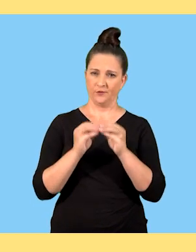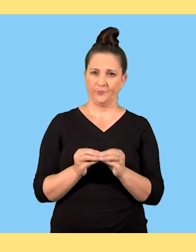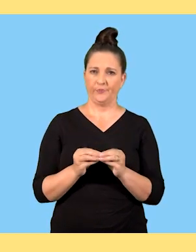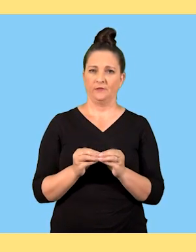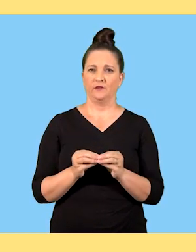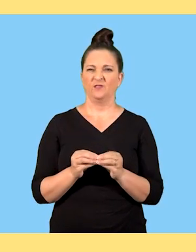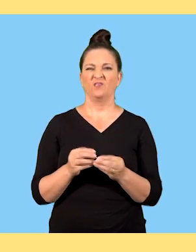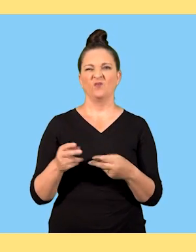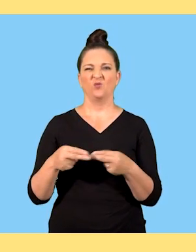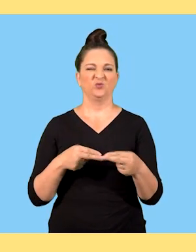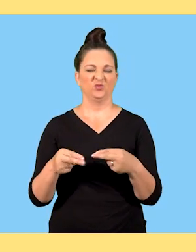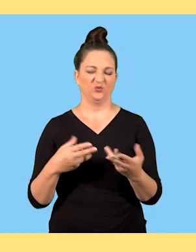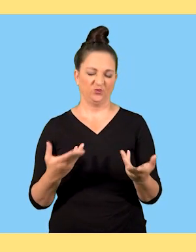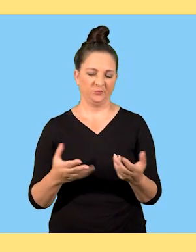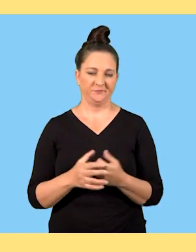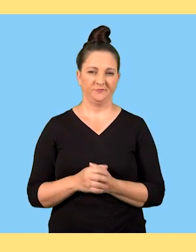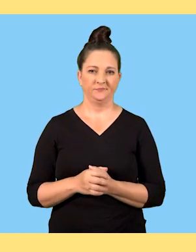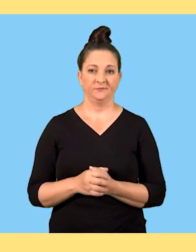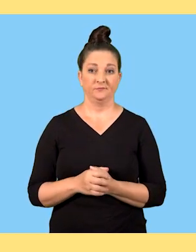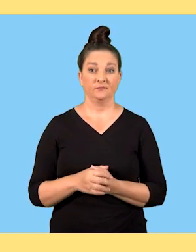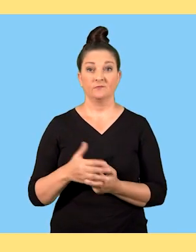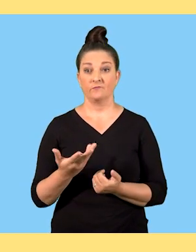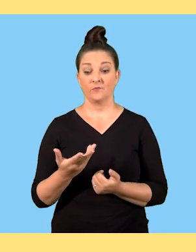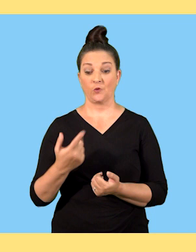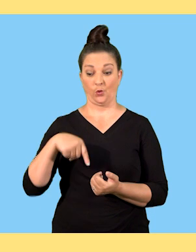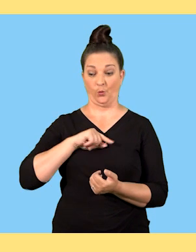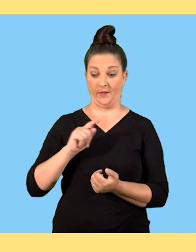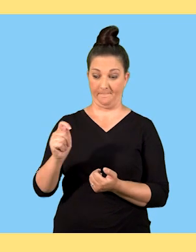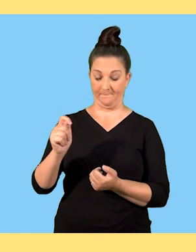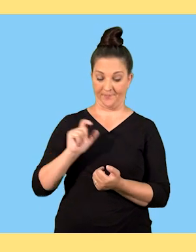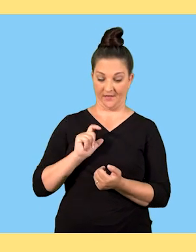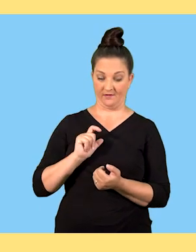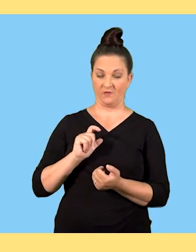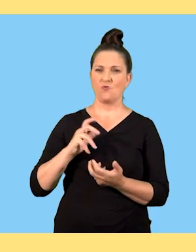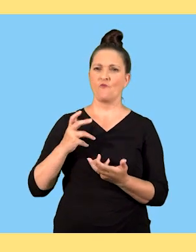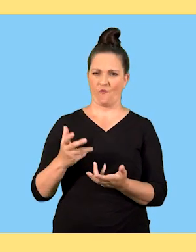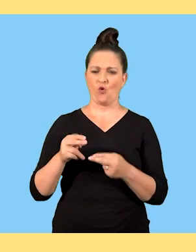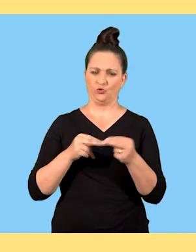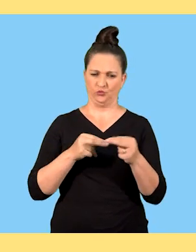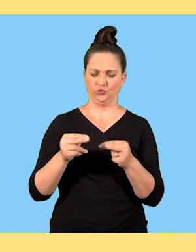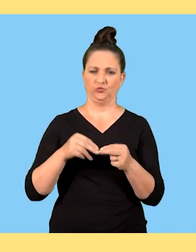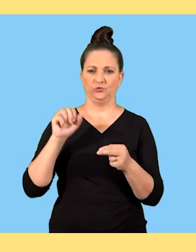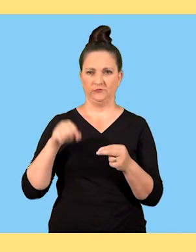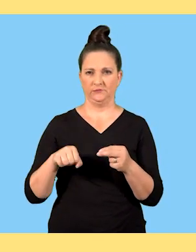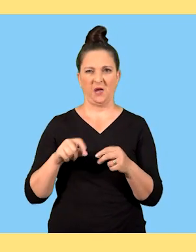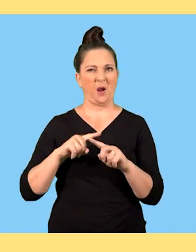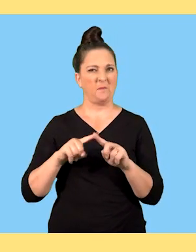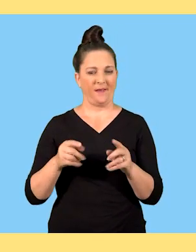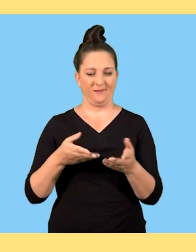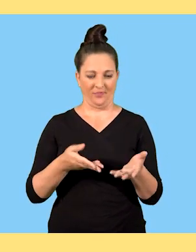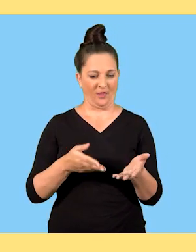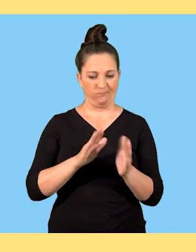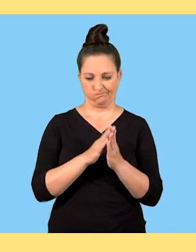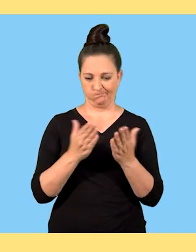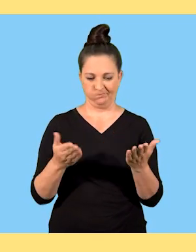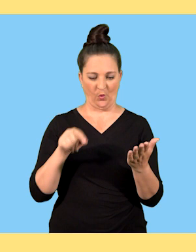repairs to the store, no entry has been made. In other words, we have paid for repairs to the store, but there has